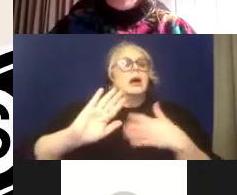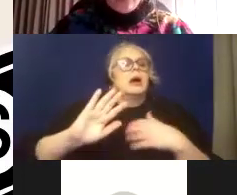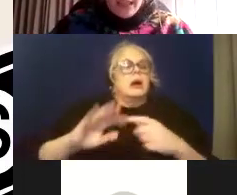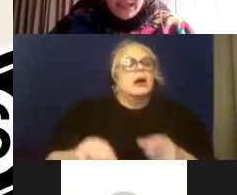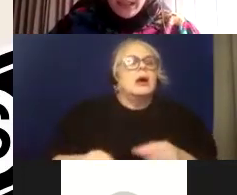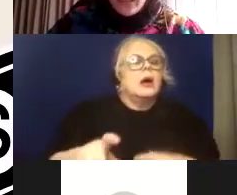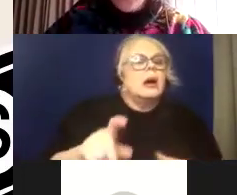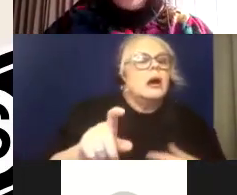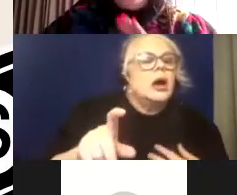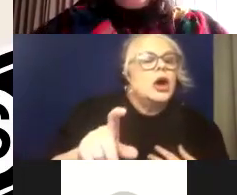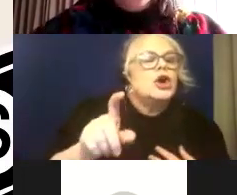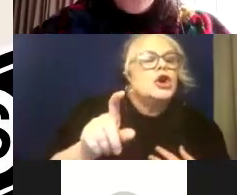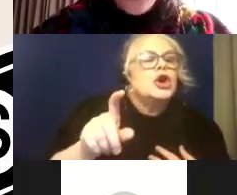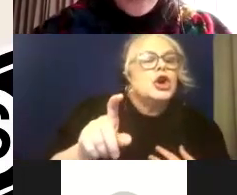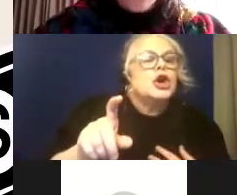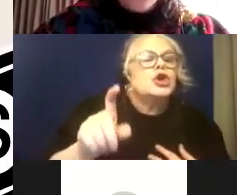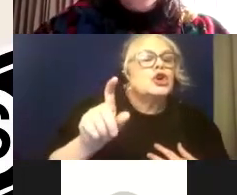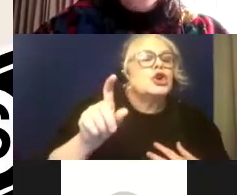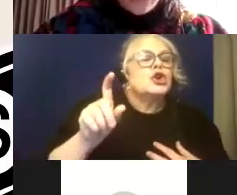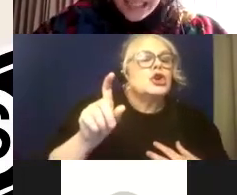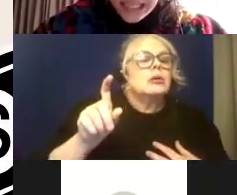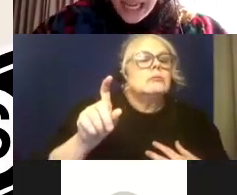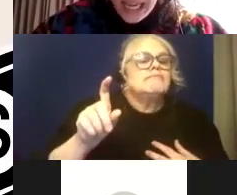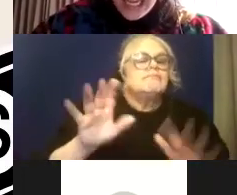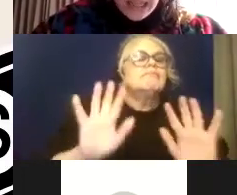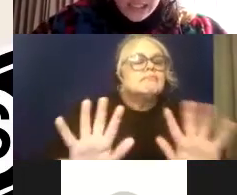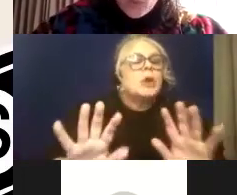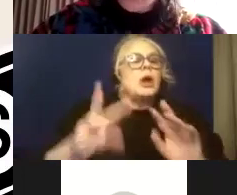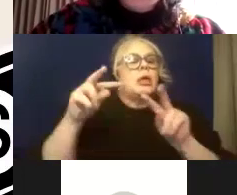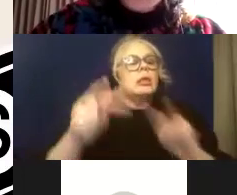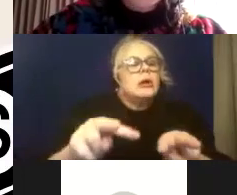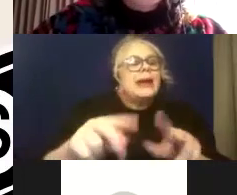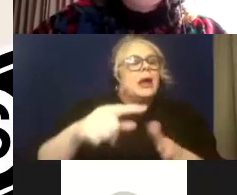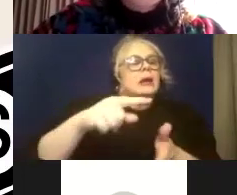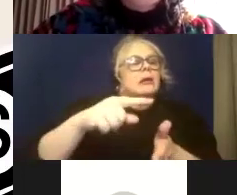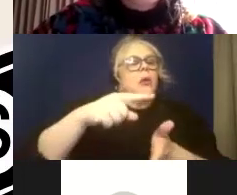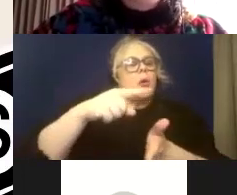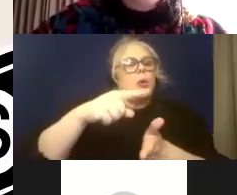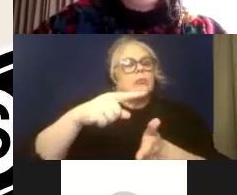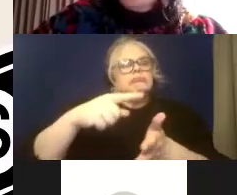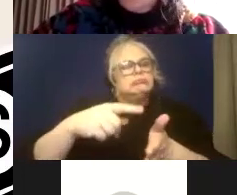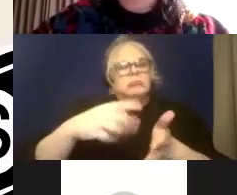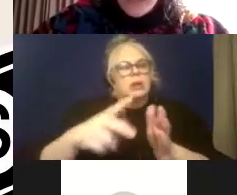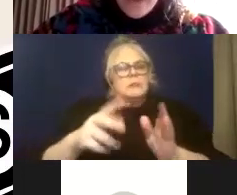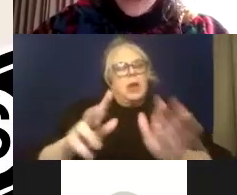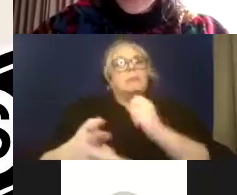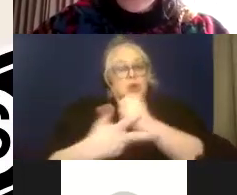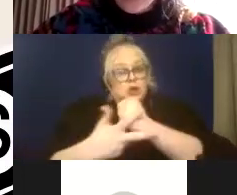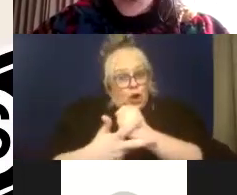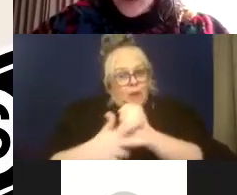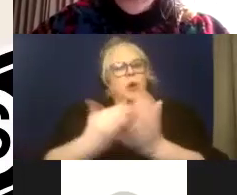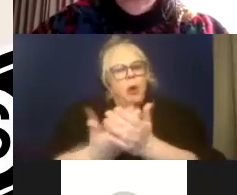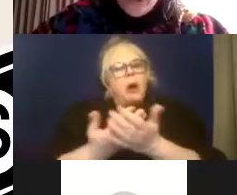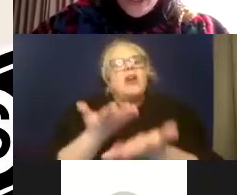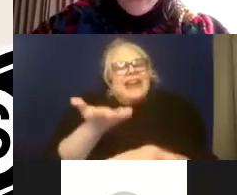deleting anything. Regardless of what actions you're planning to take at this point in time, you should preserve all of the evidence in